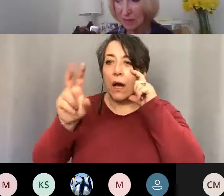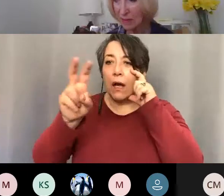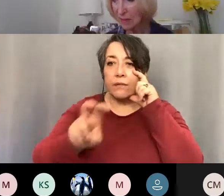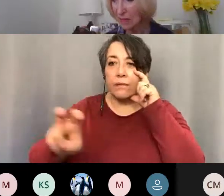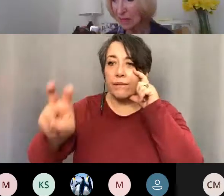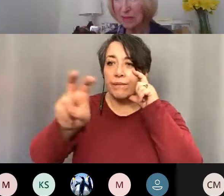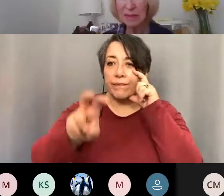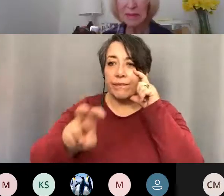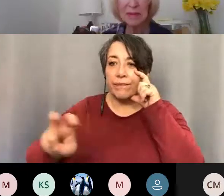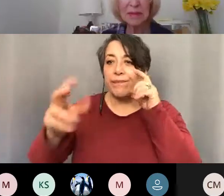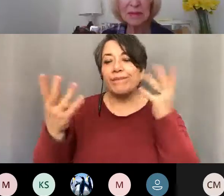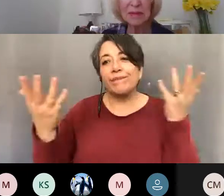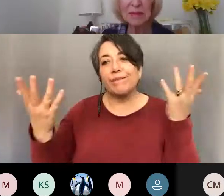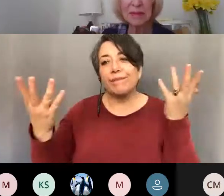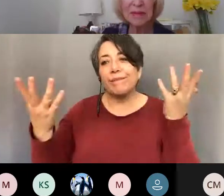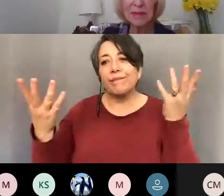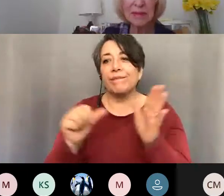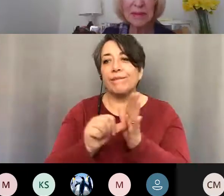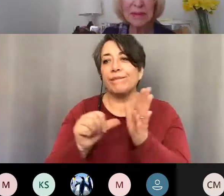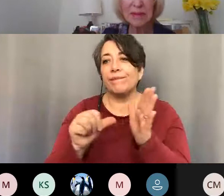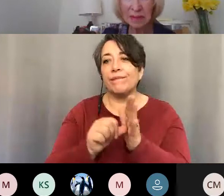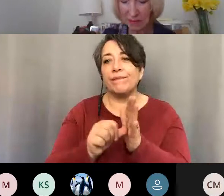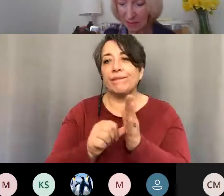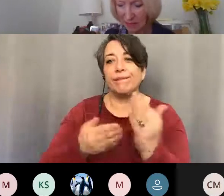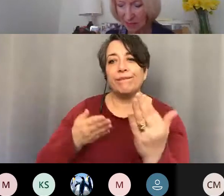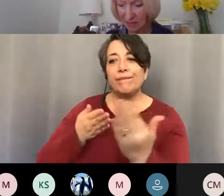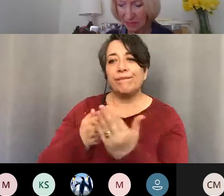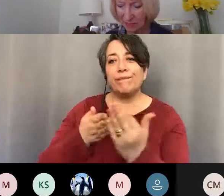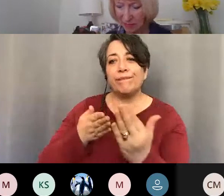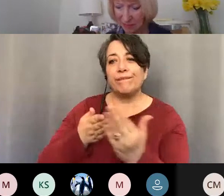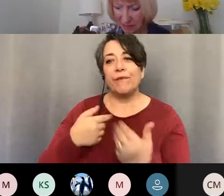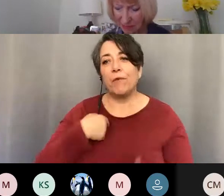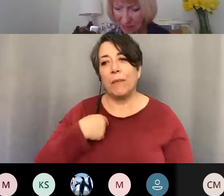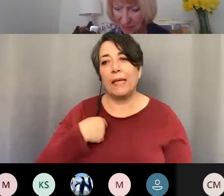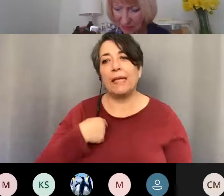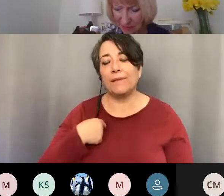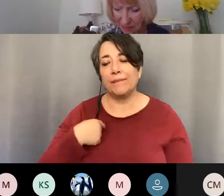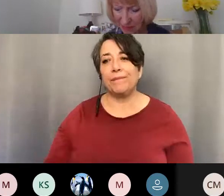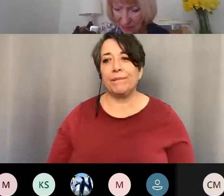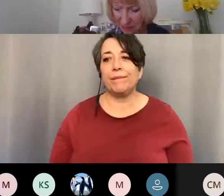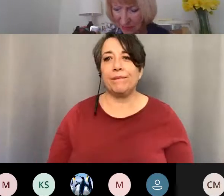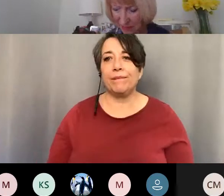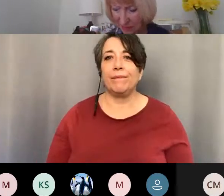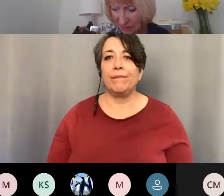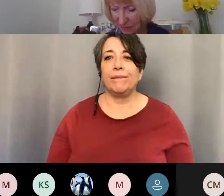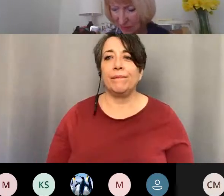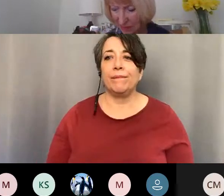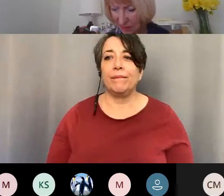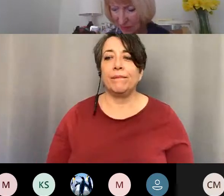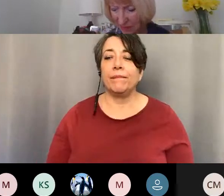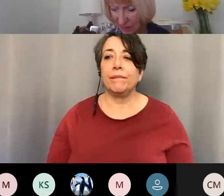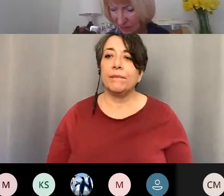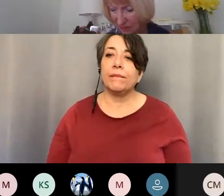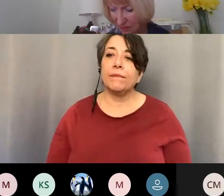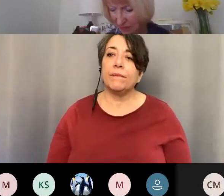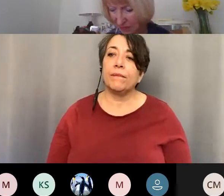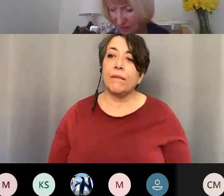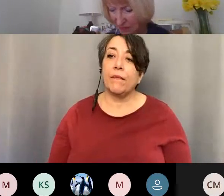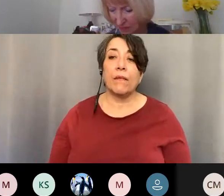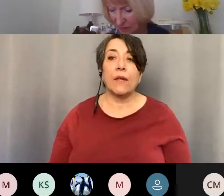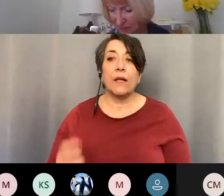read, is also a big difficulty as far as people who are deaf are concerned. I think these are things